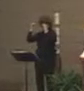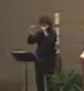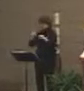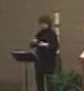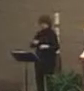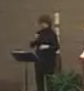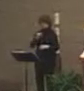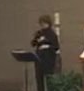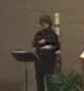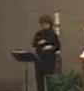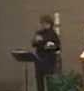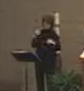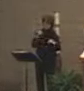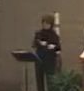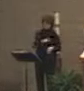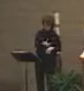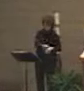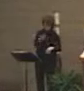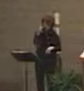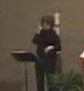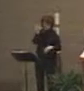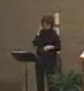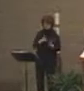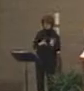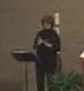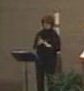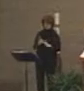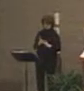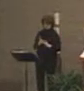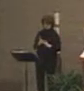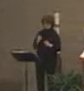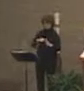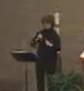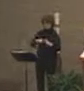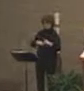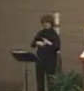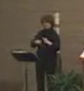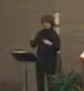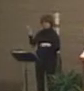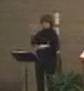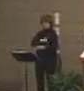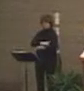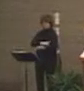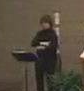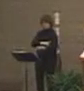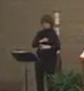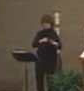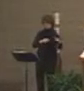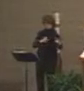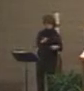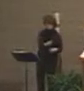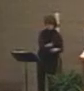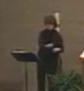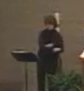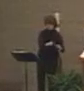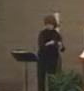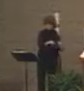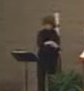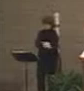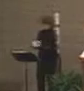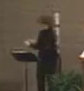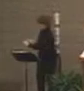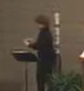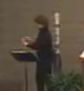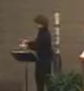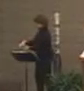him. They listen to him speak. And the very next day, they now run back to their friends, their